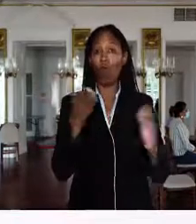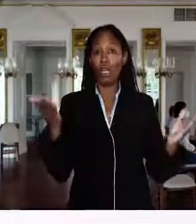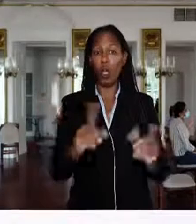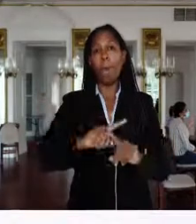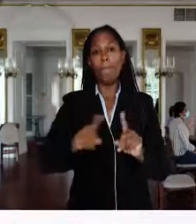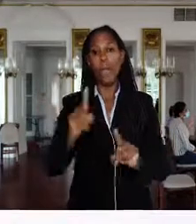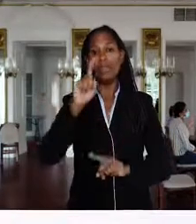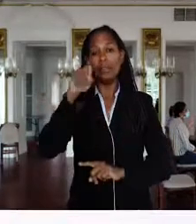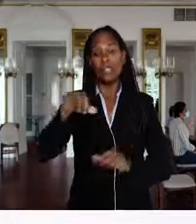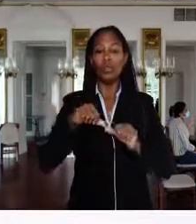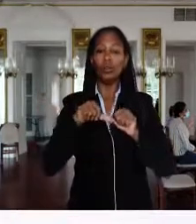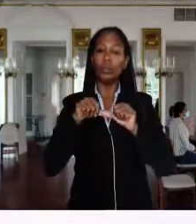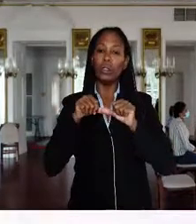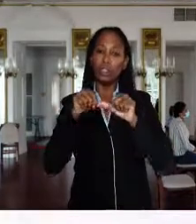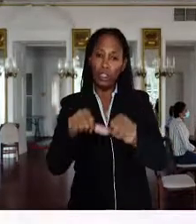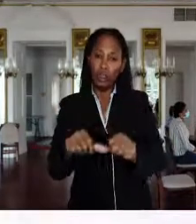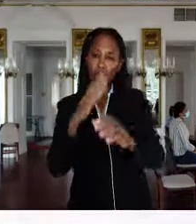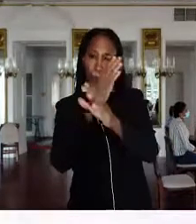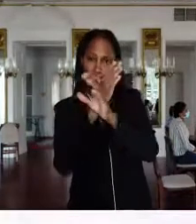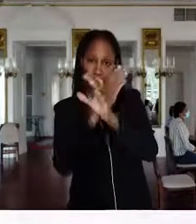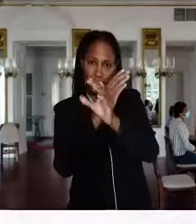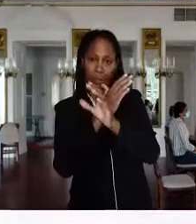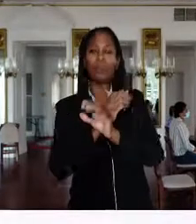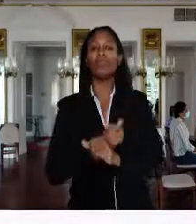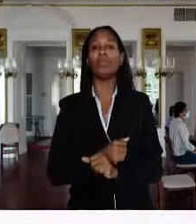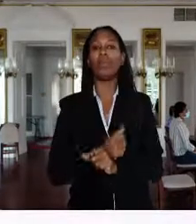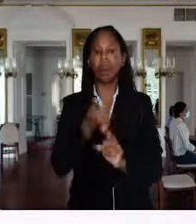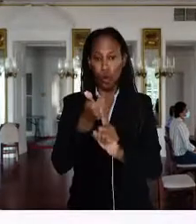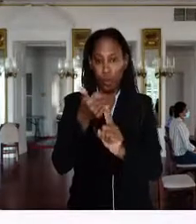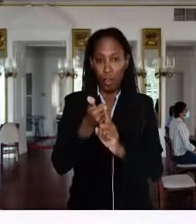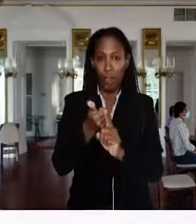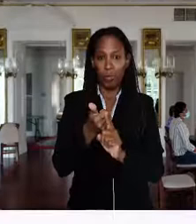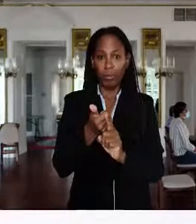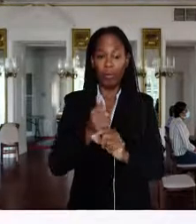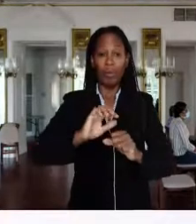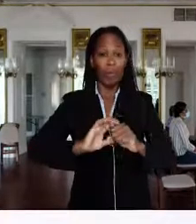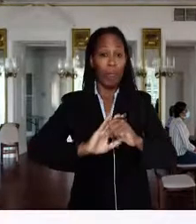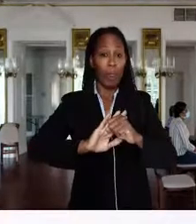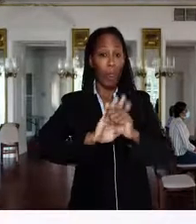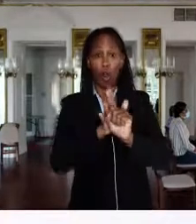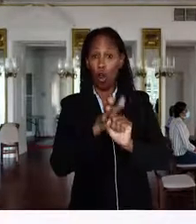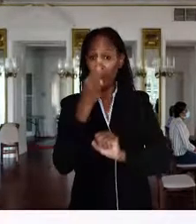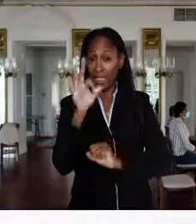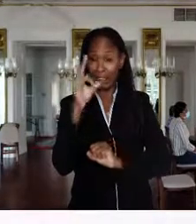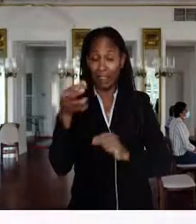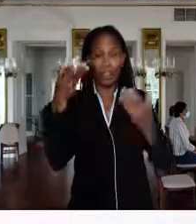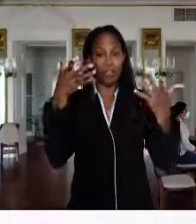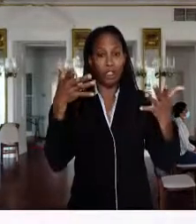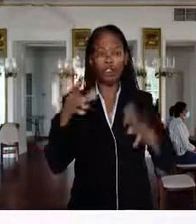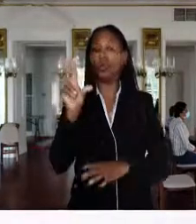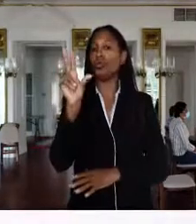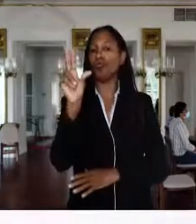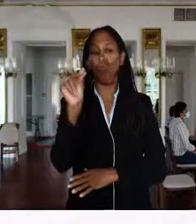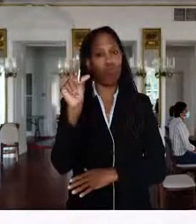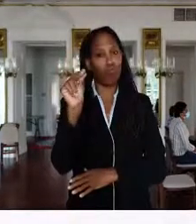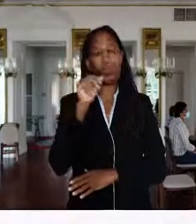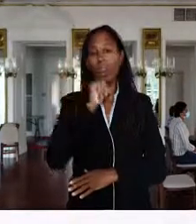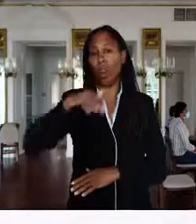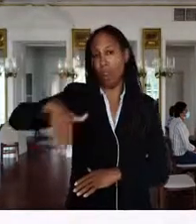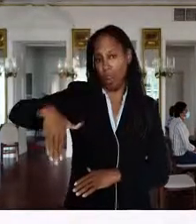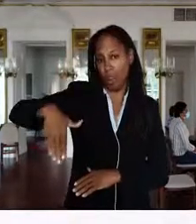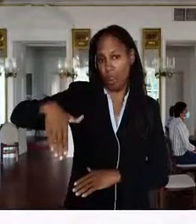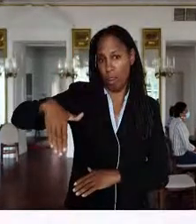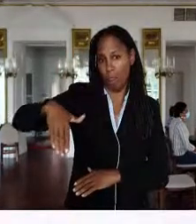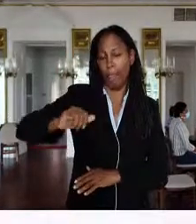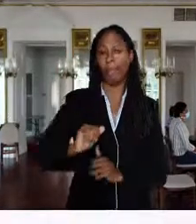like it has it, because COVID is far from over. I assure you that this is not the case in